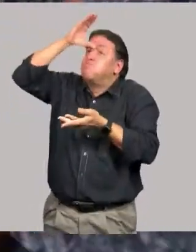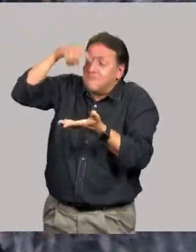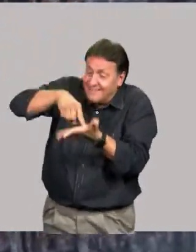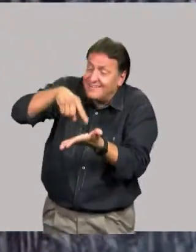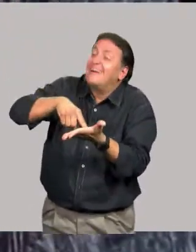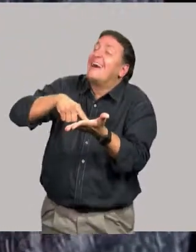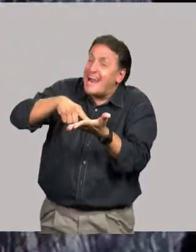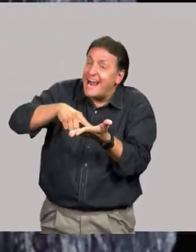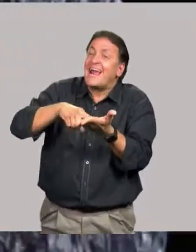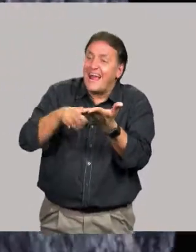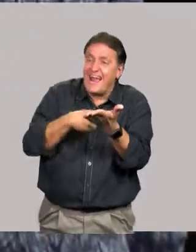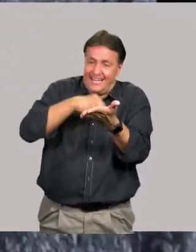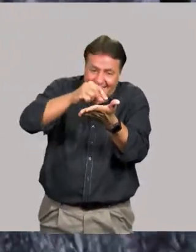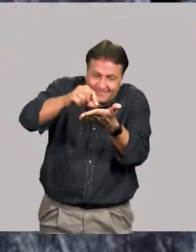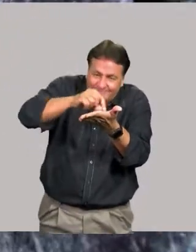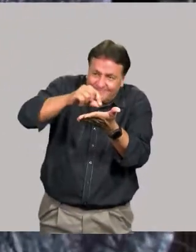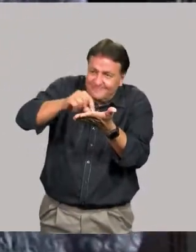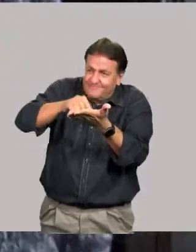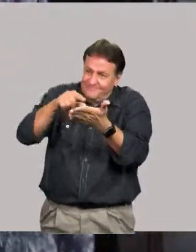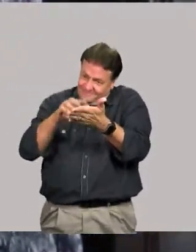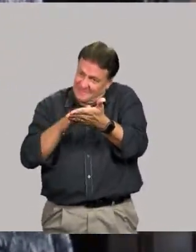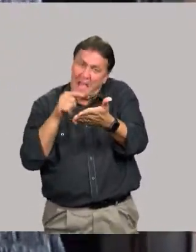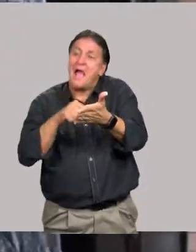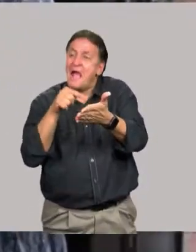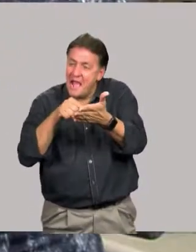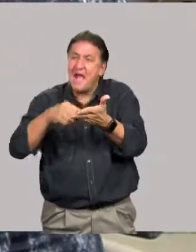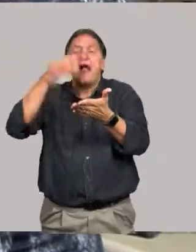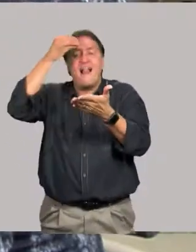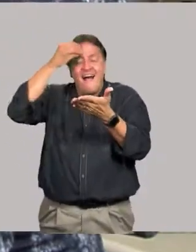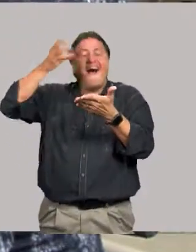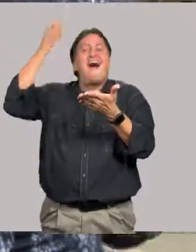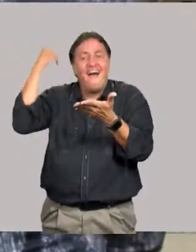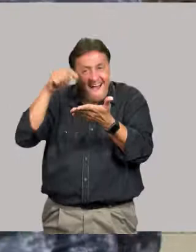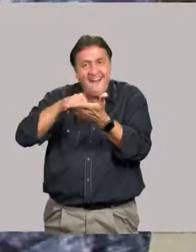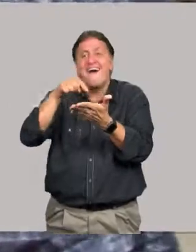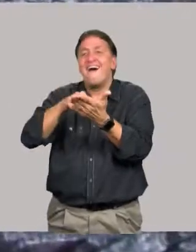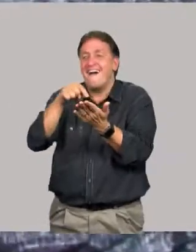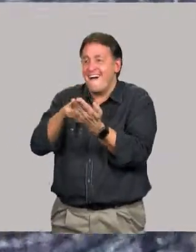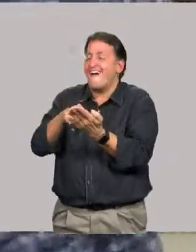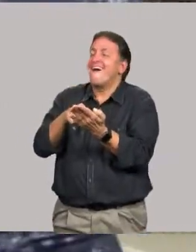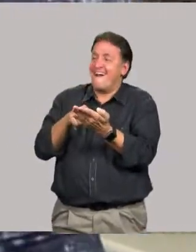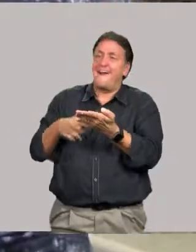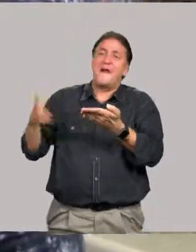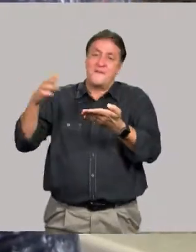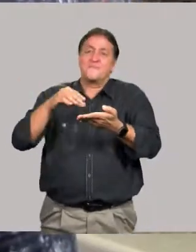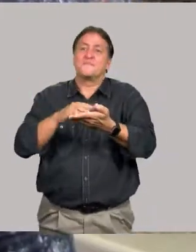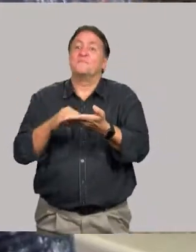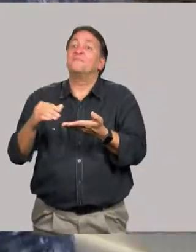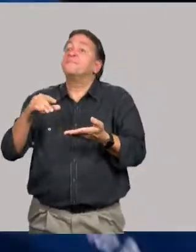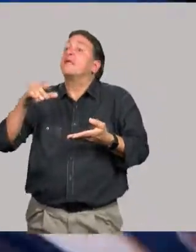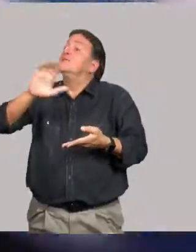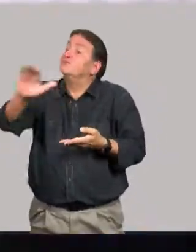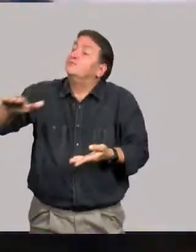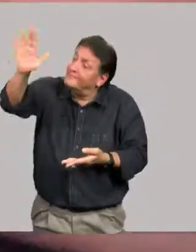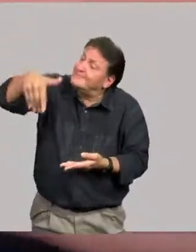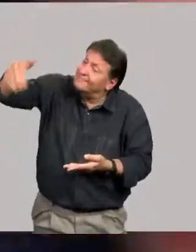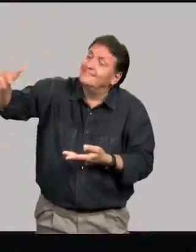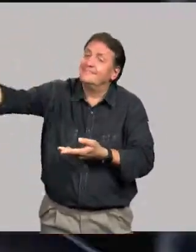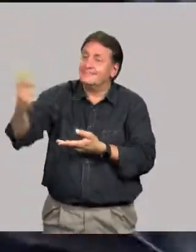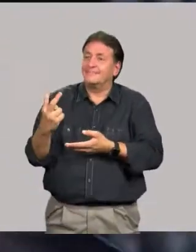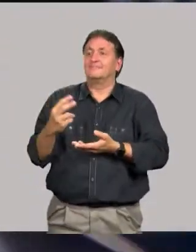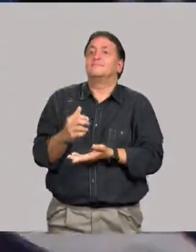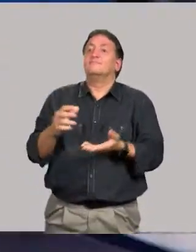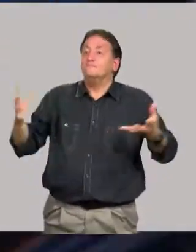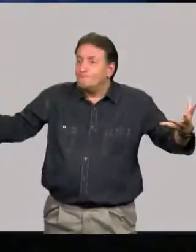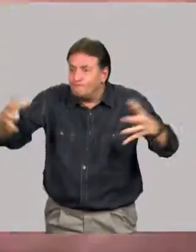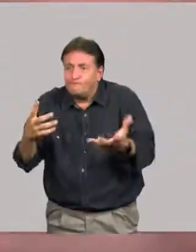the flashlight. I got it right here. Oh, and you know what? I took a preparedness class last month. The instructor said there's a checklist in here